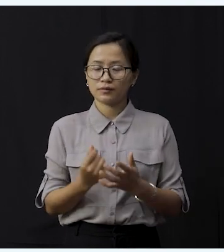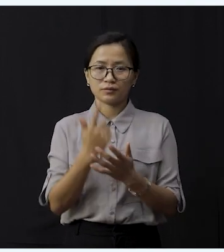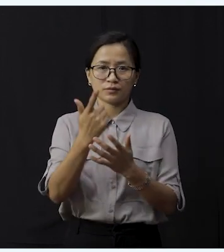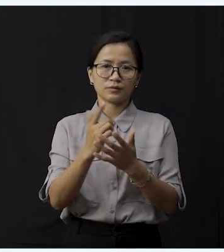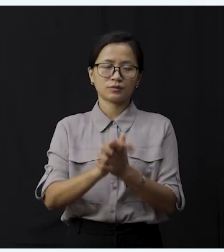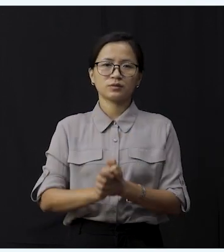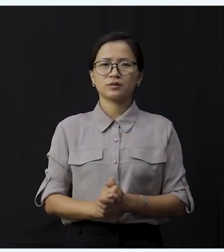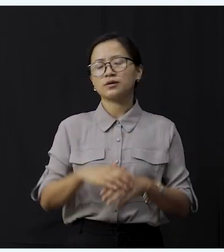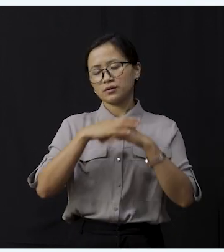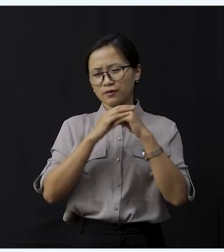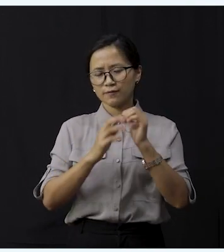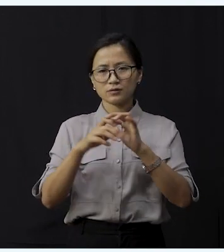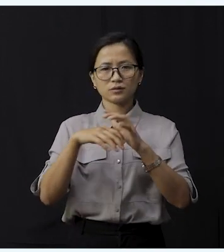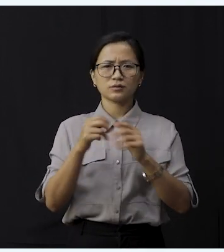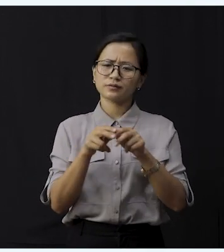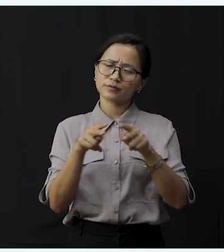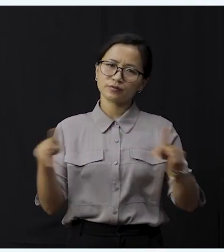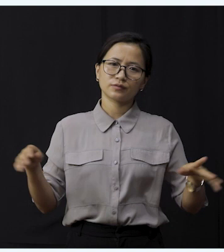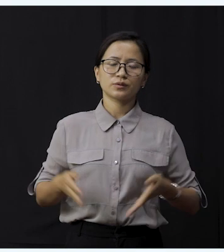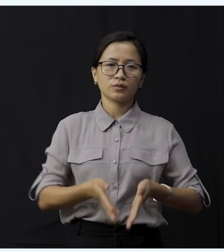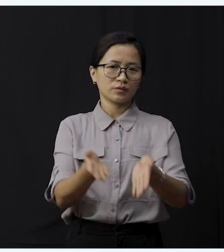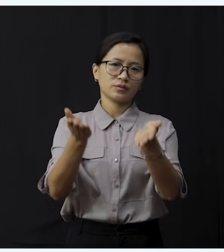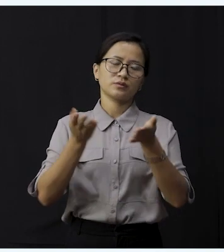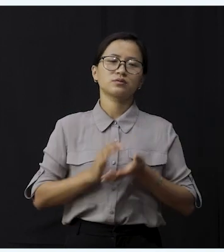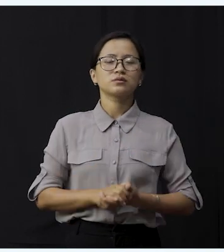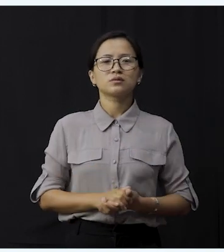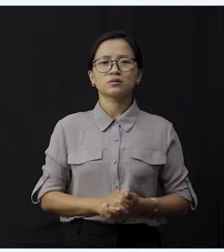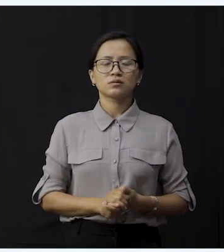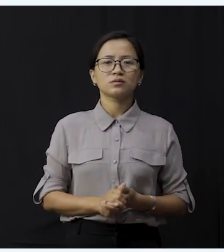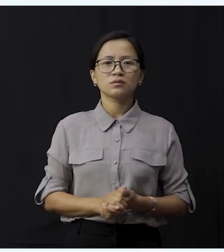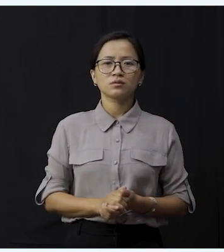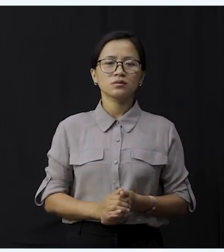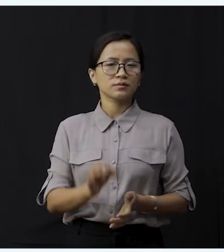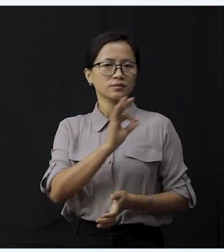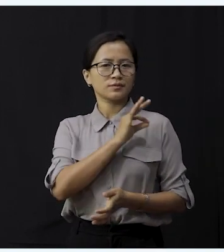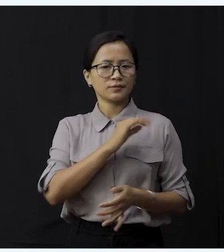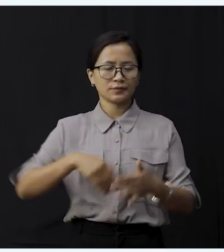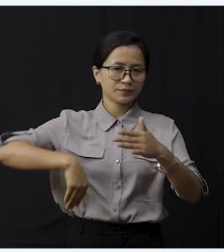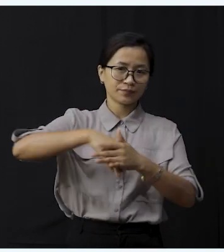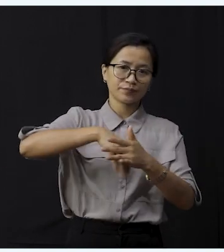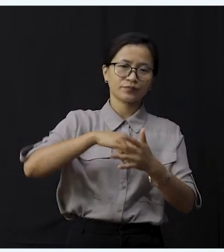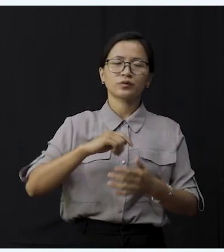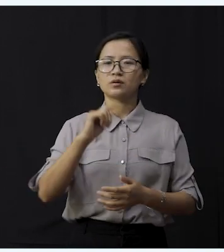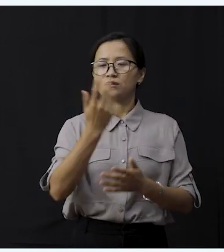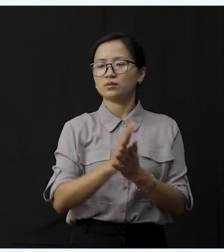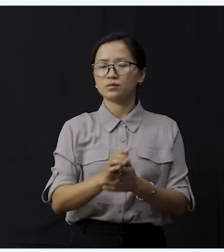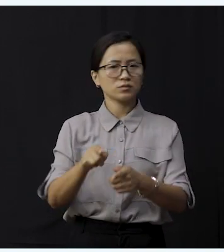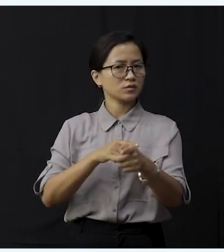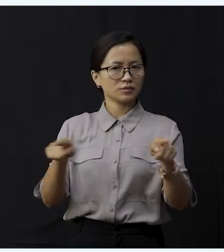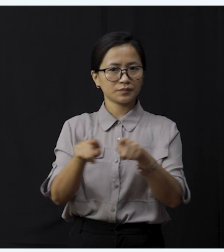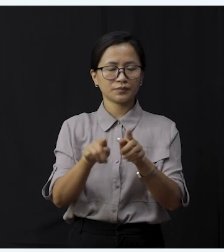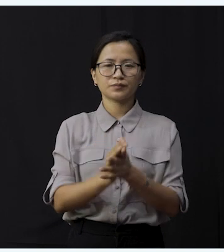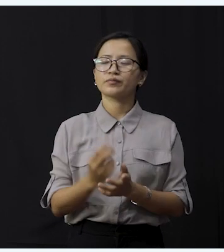our life very comfortable in different ways. Suppose you would like to play a football along with your friends,